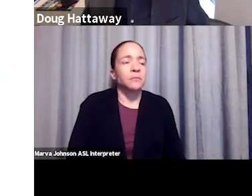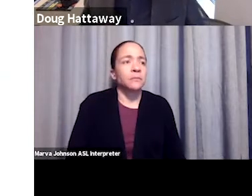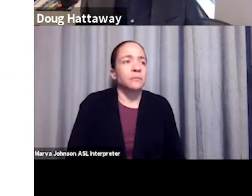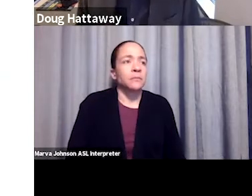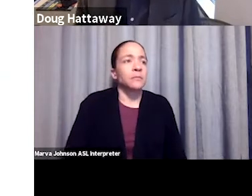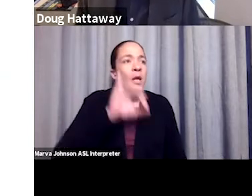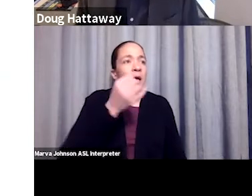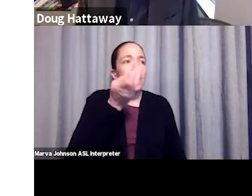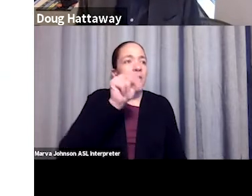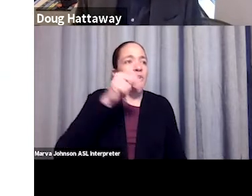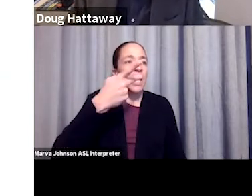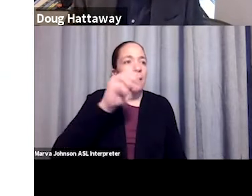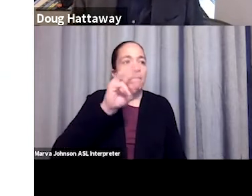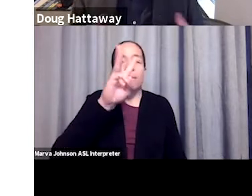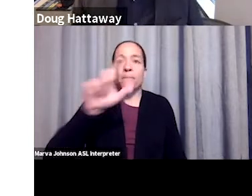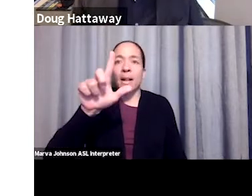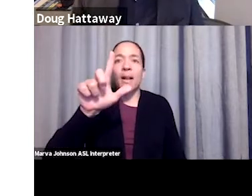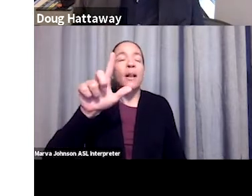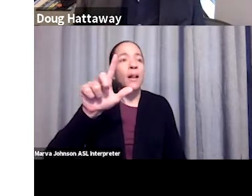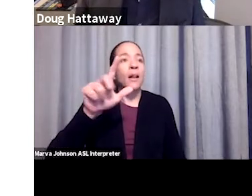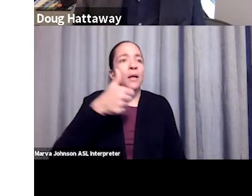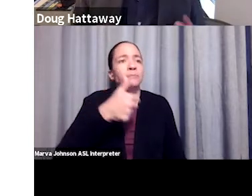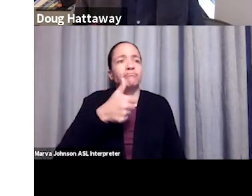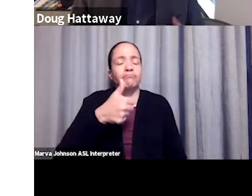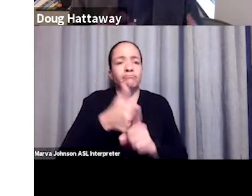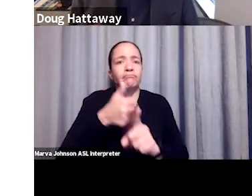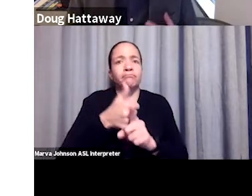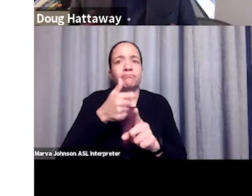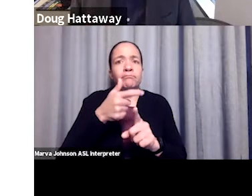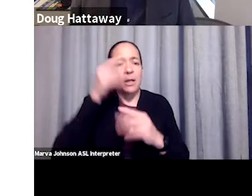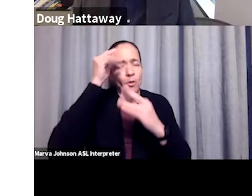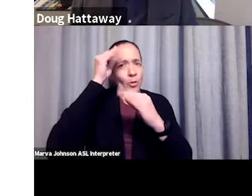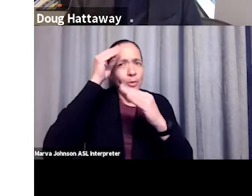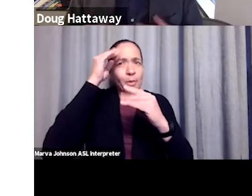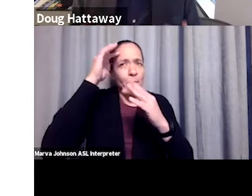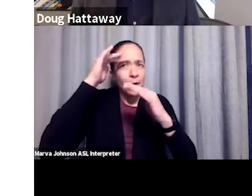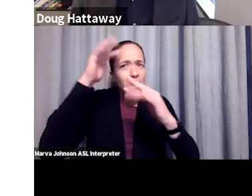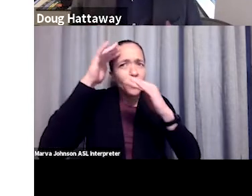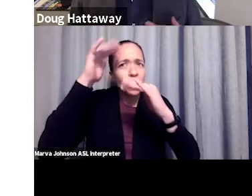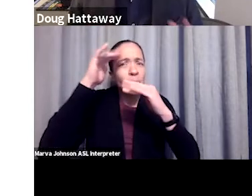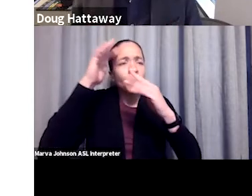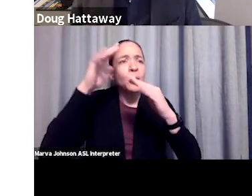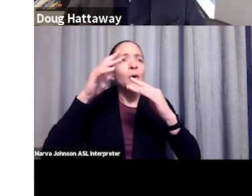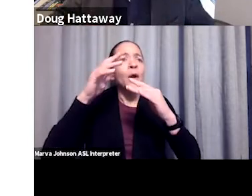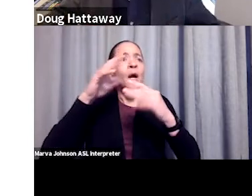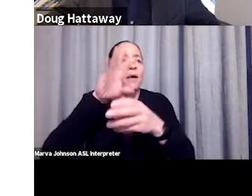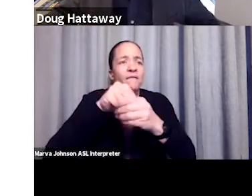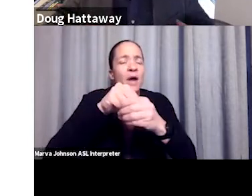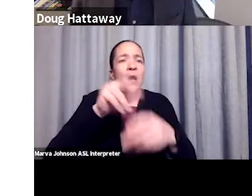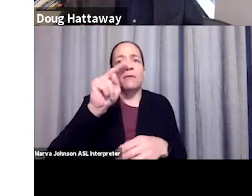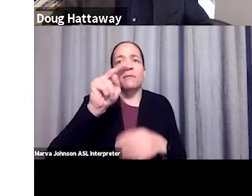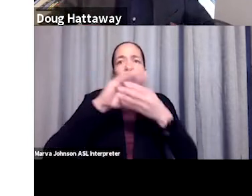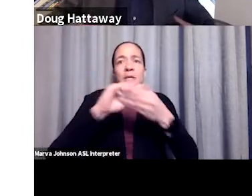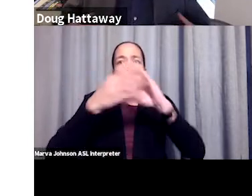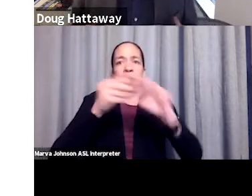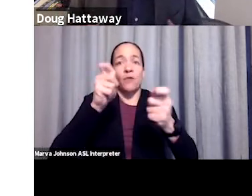John Powell is a real thought leader in the space of narrative change for